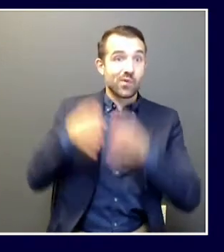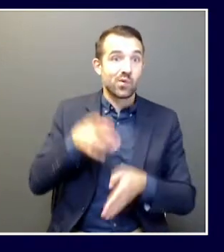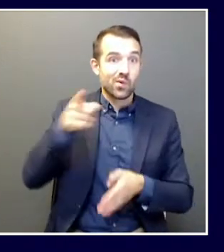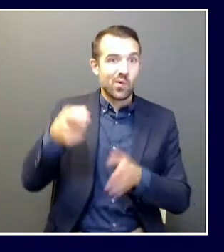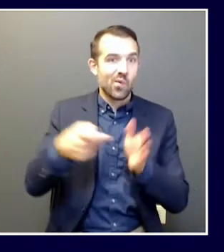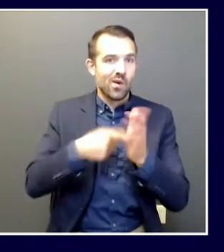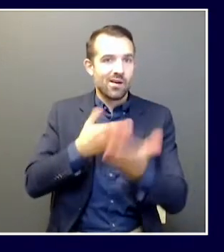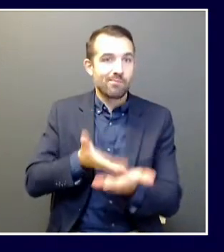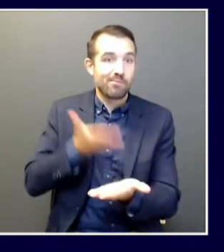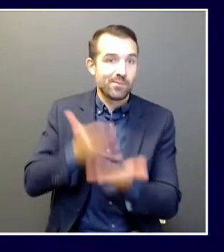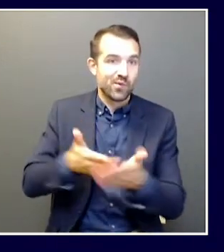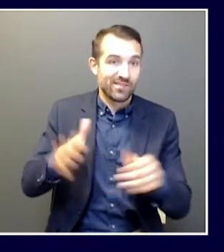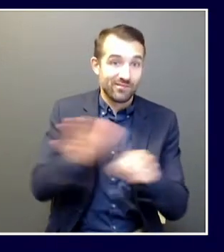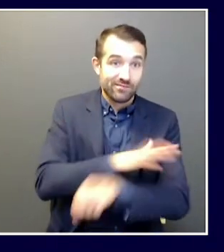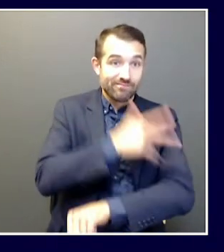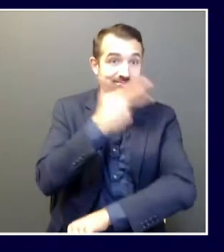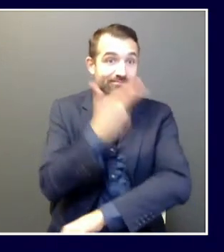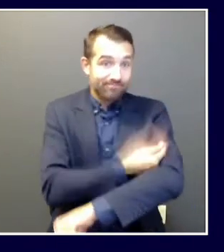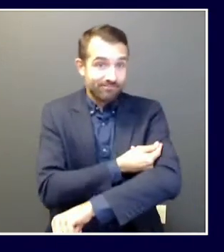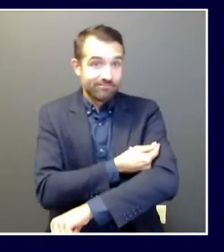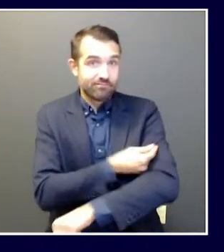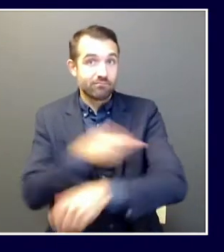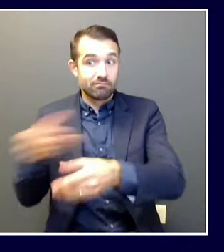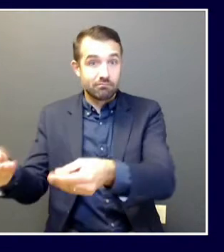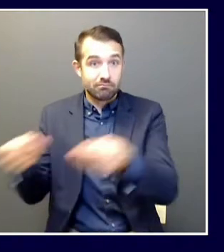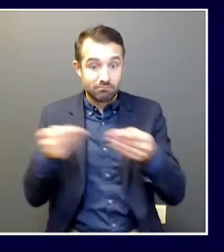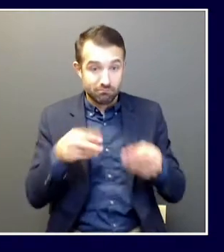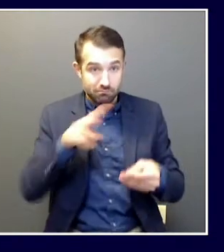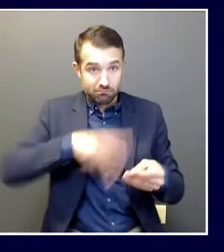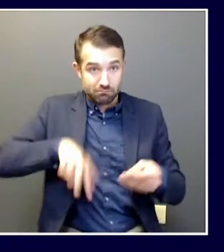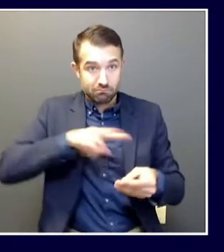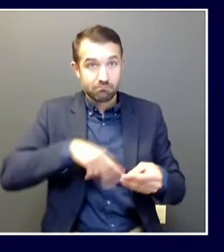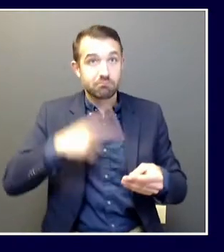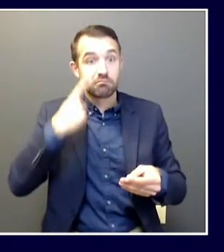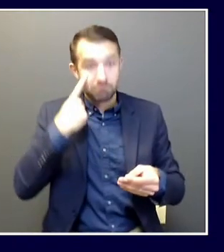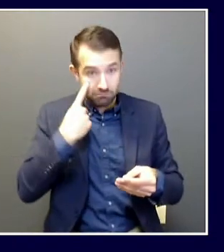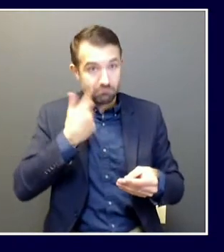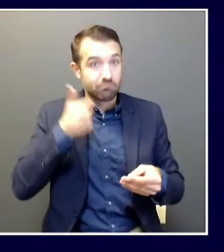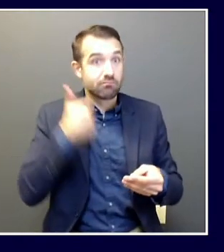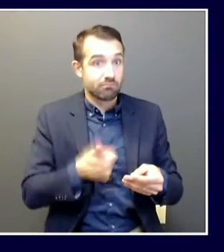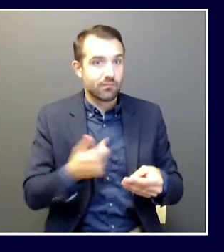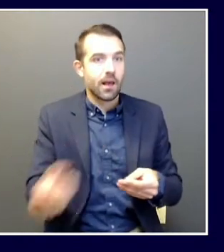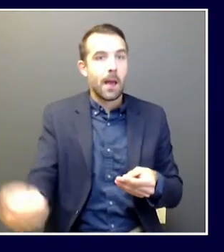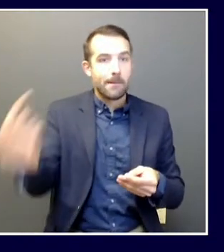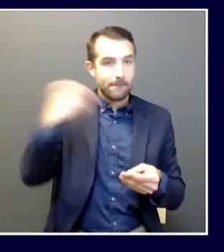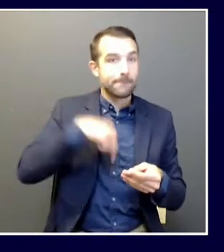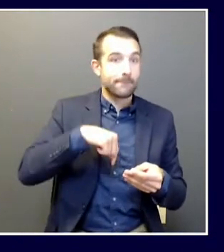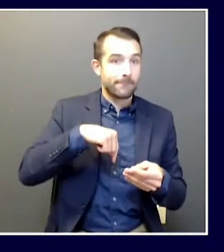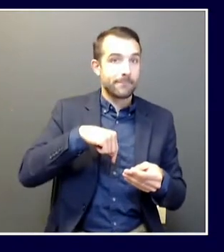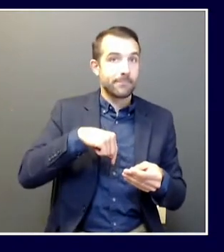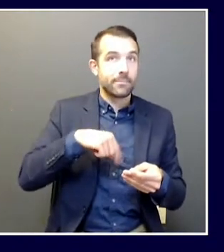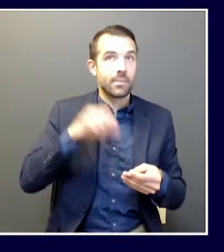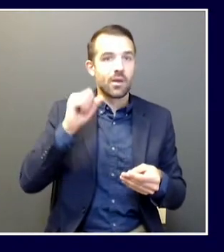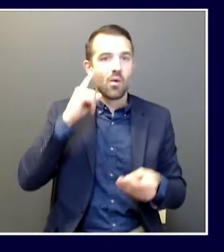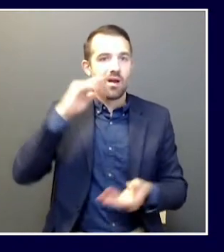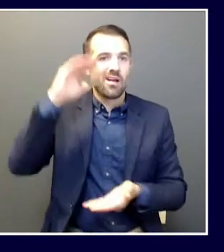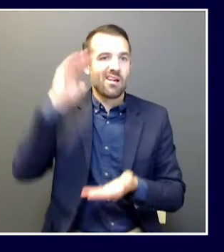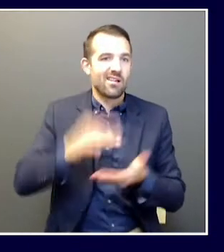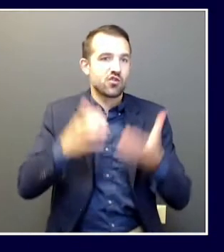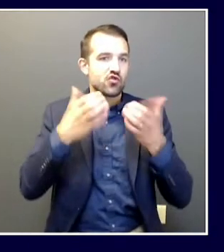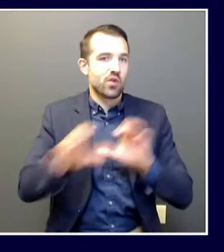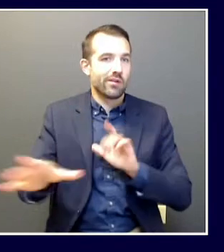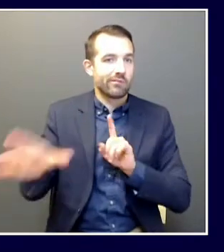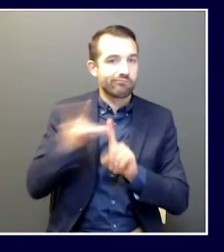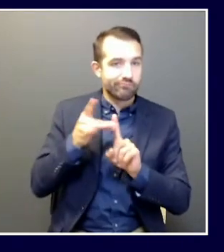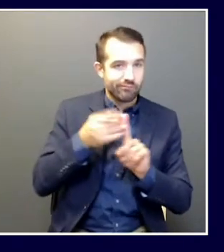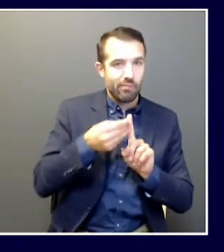that requirement in and of itself greatly reduces the likelihood of transmission. So I think, although of course we're